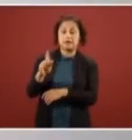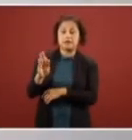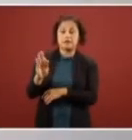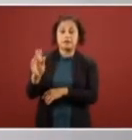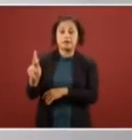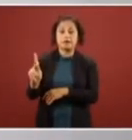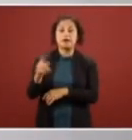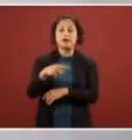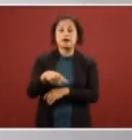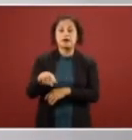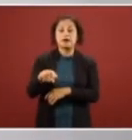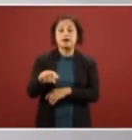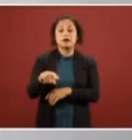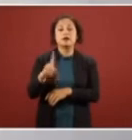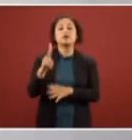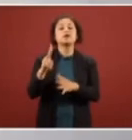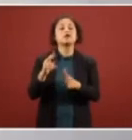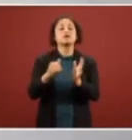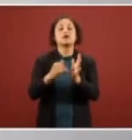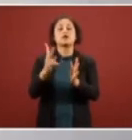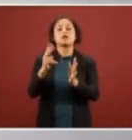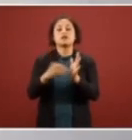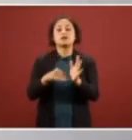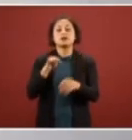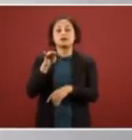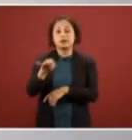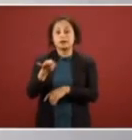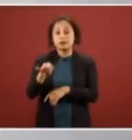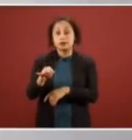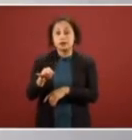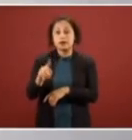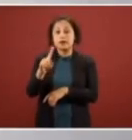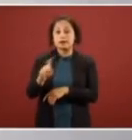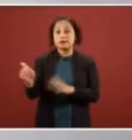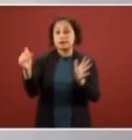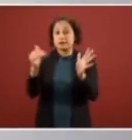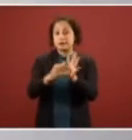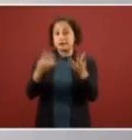units this year de la Guardia Nacional, of the National Guard,